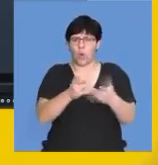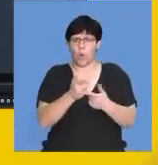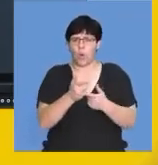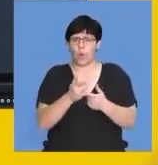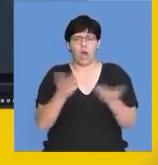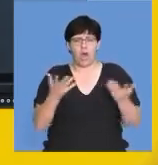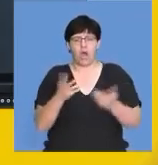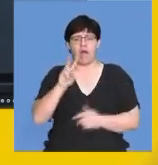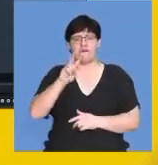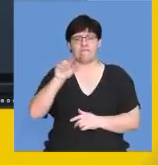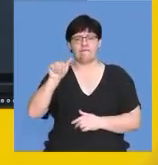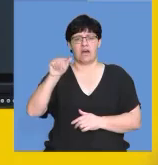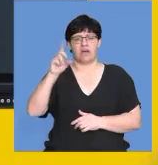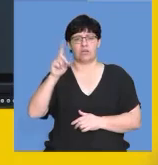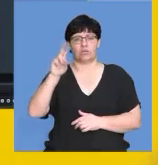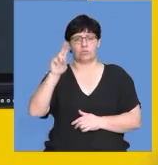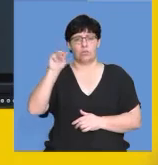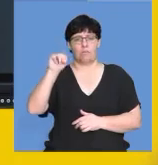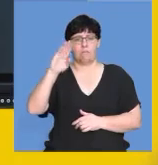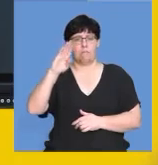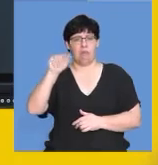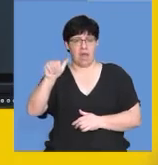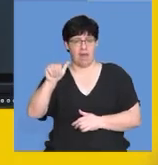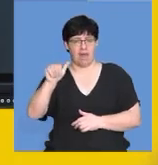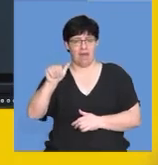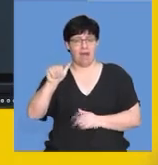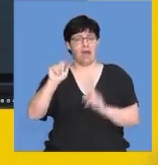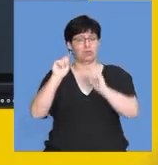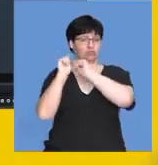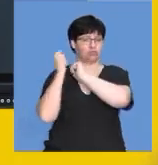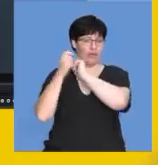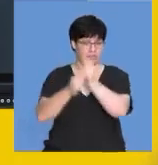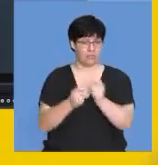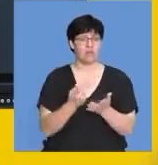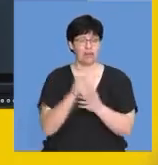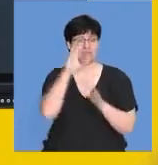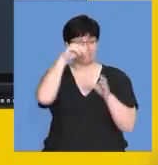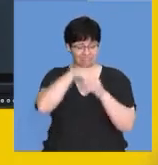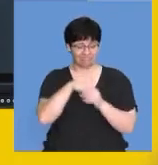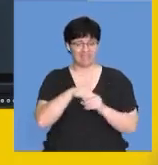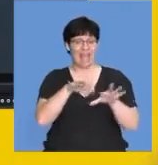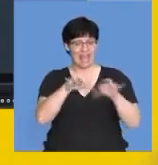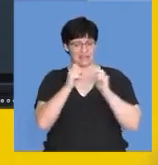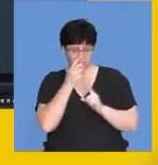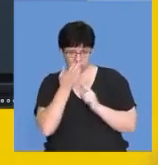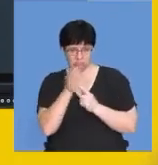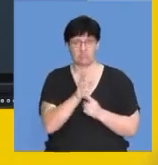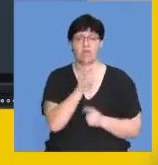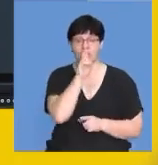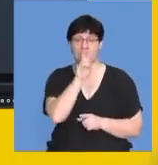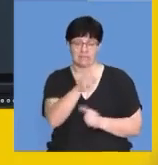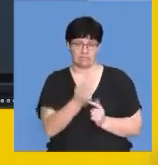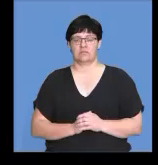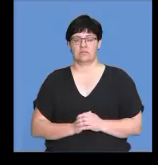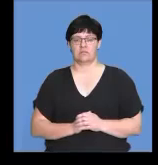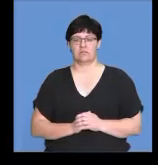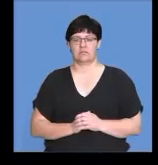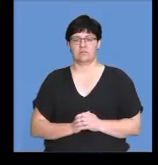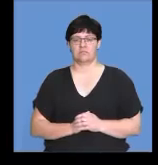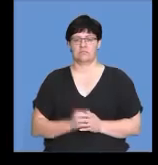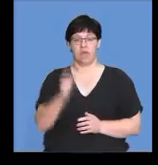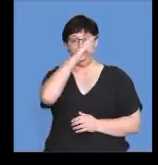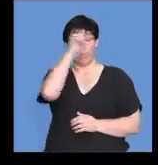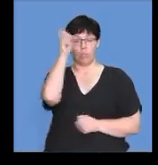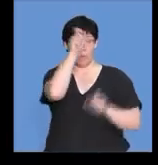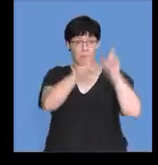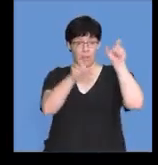are relevant to South Africa and African context that could come in the exam. So let's look at this example that has been mentioned. Blue